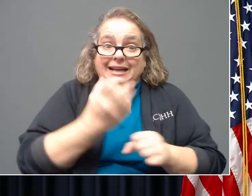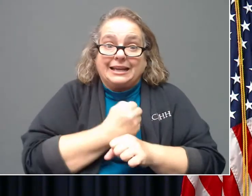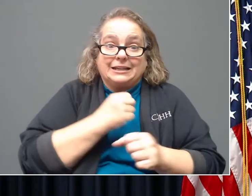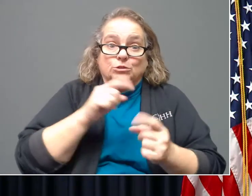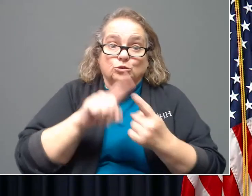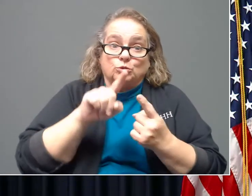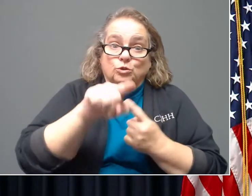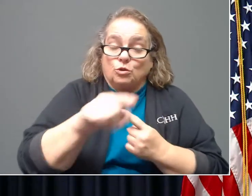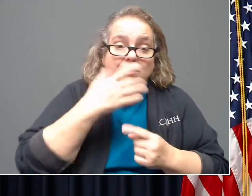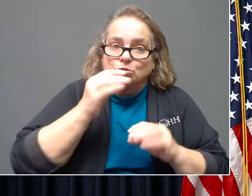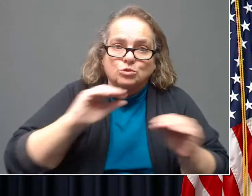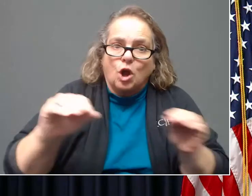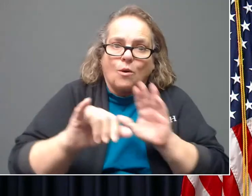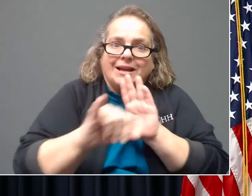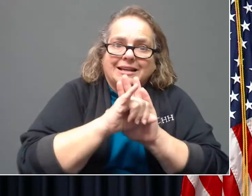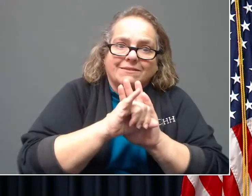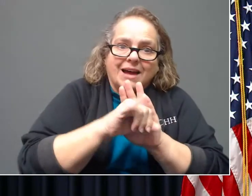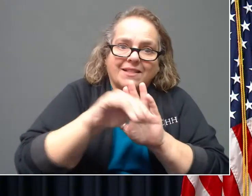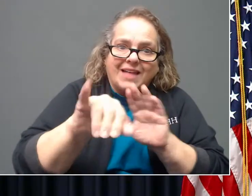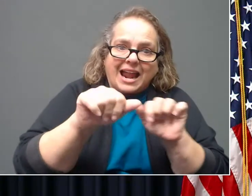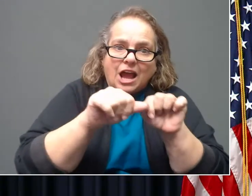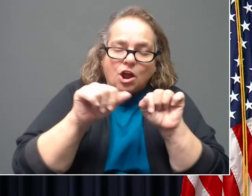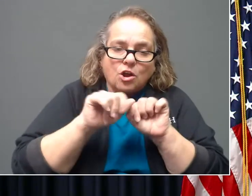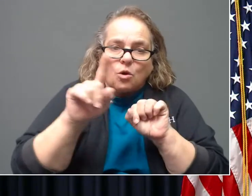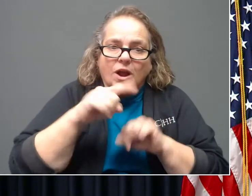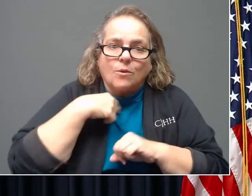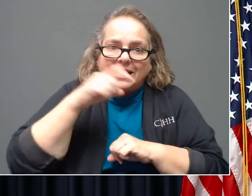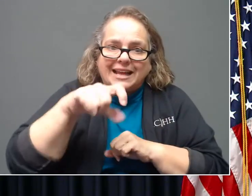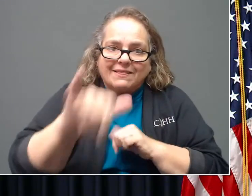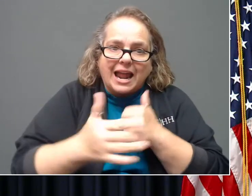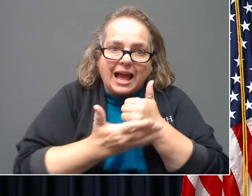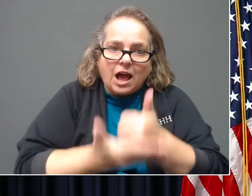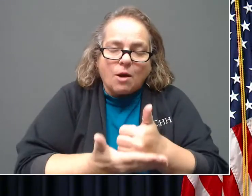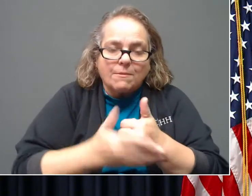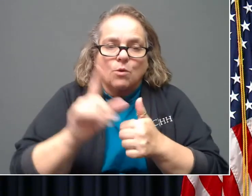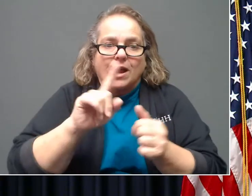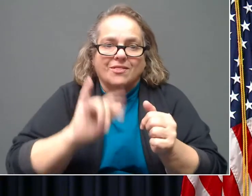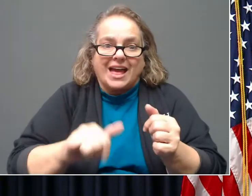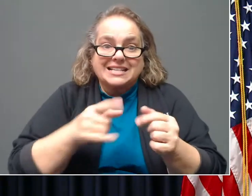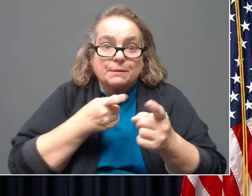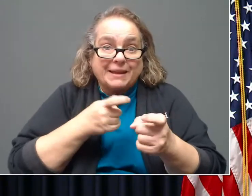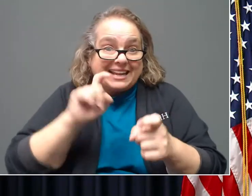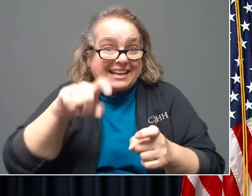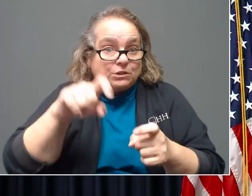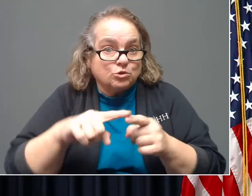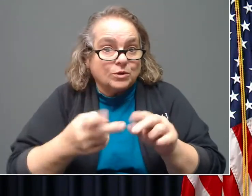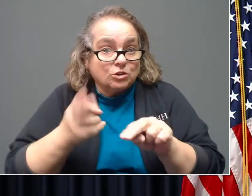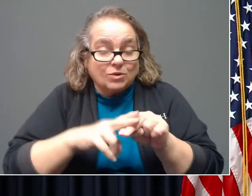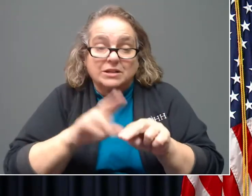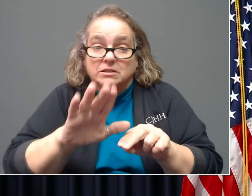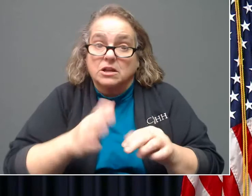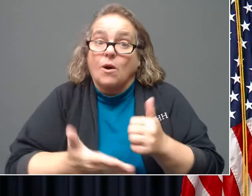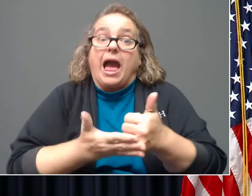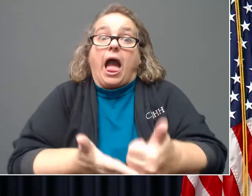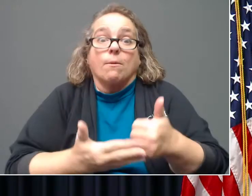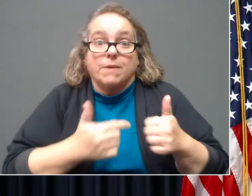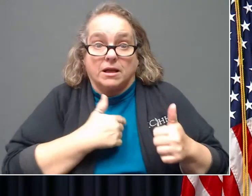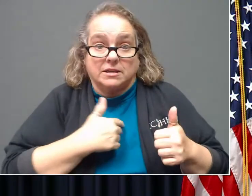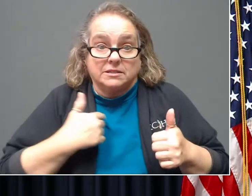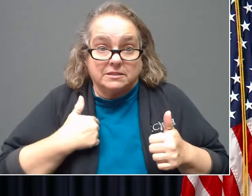identified as an area where we need that help and where that speed needs to increase. So help us out. Everybody wants